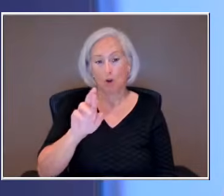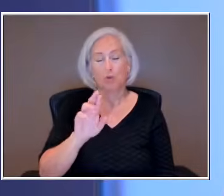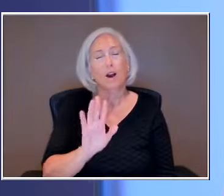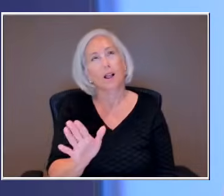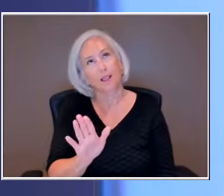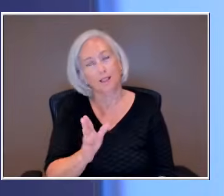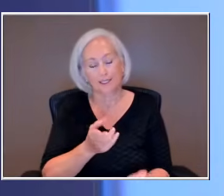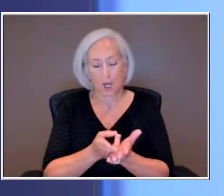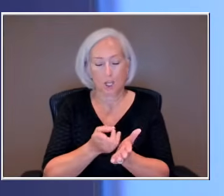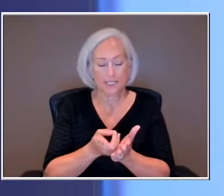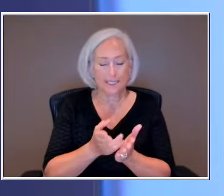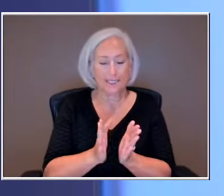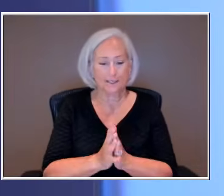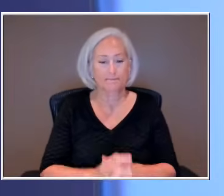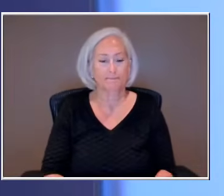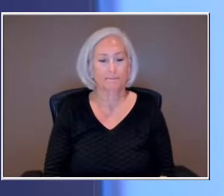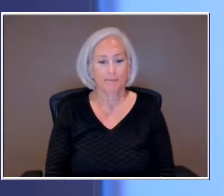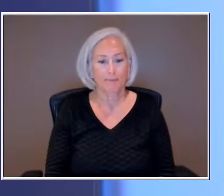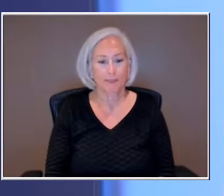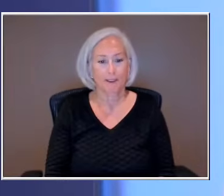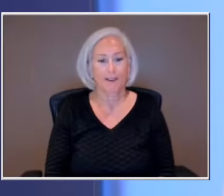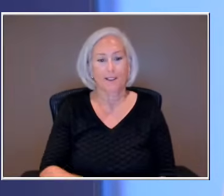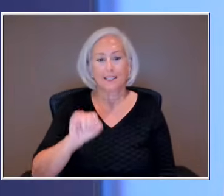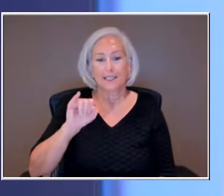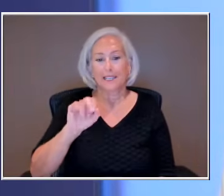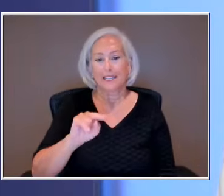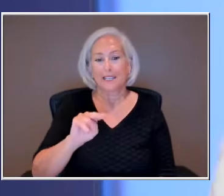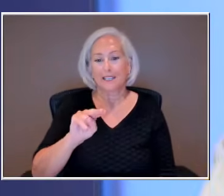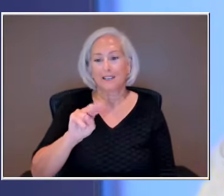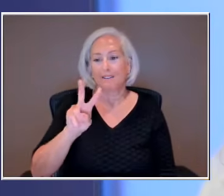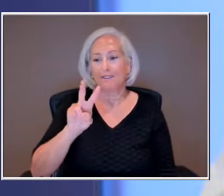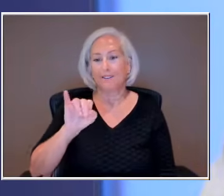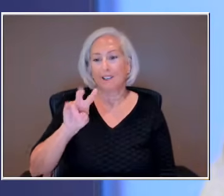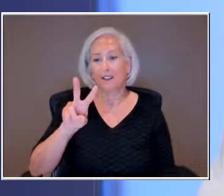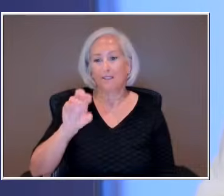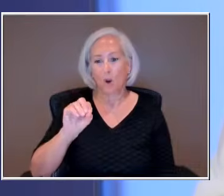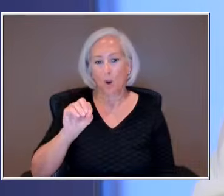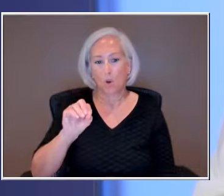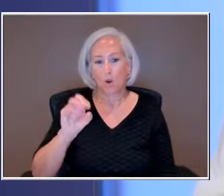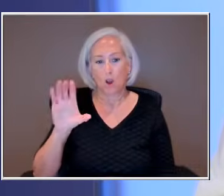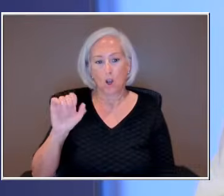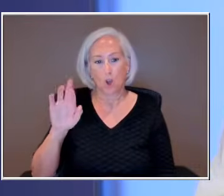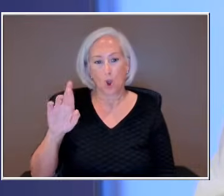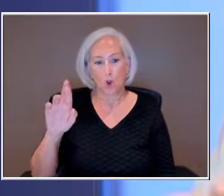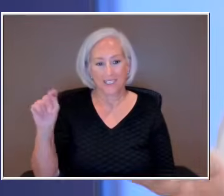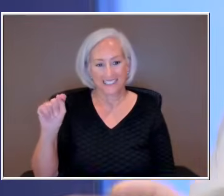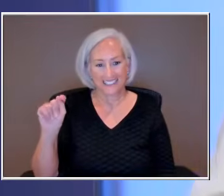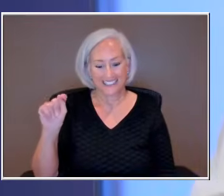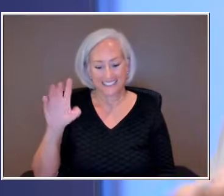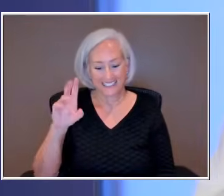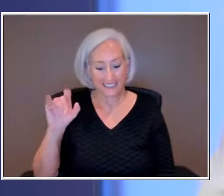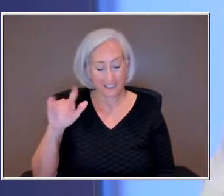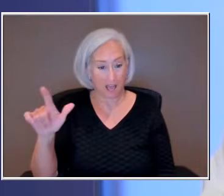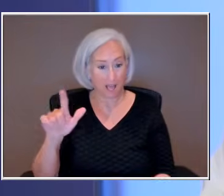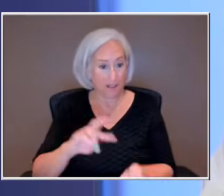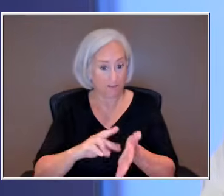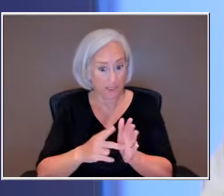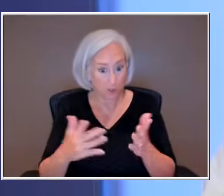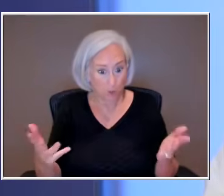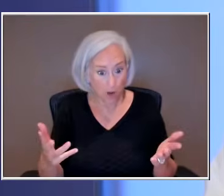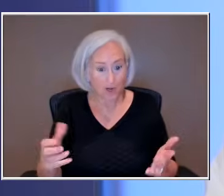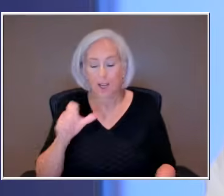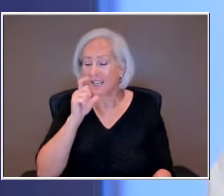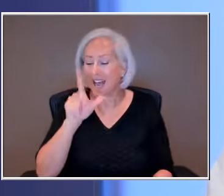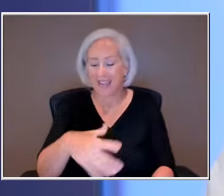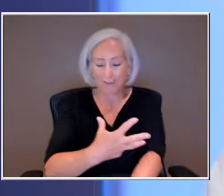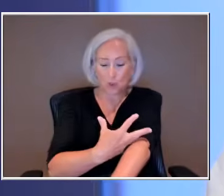is what I call the in vivo CAR T cell, is that you don't need to actually take the T cells out of your body, engineer it, and send it back. You know,